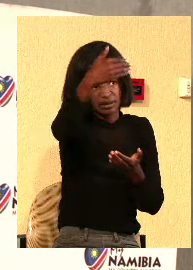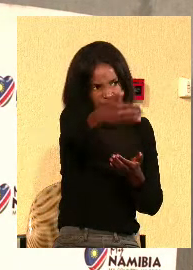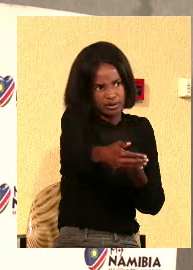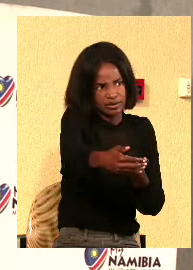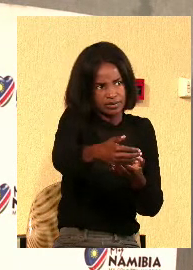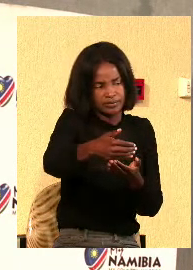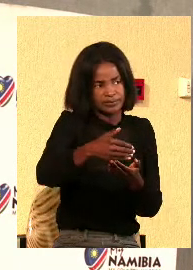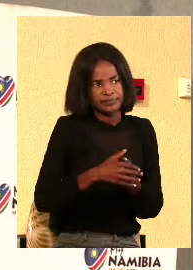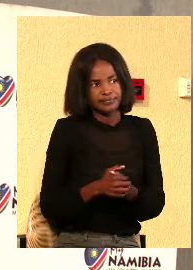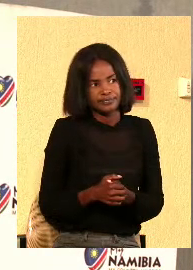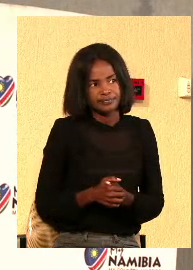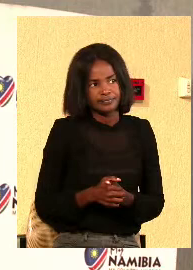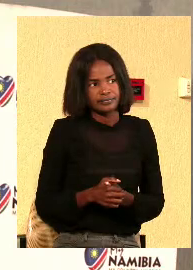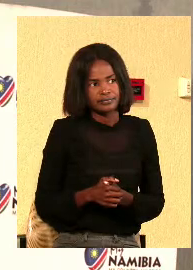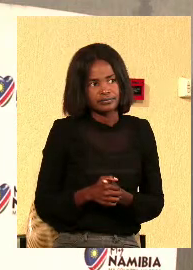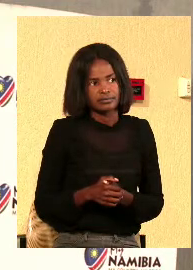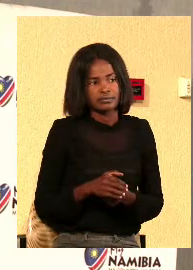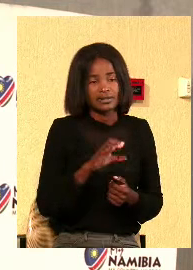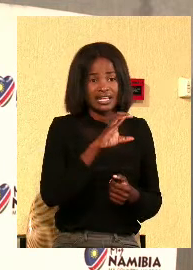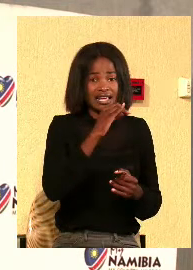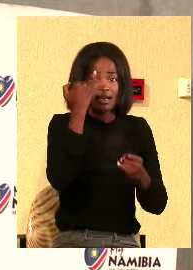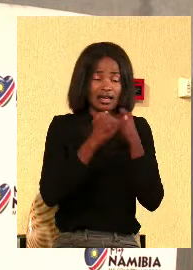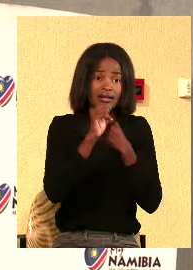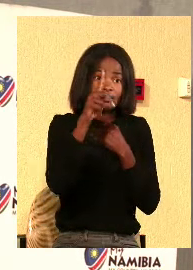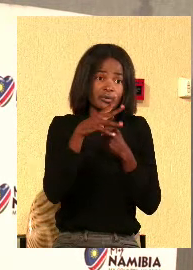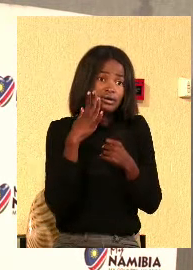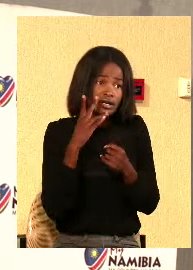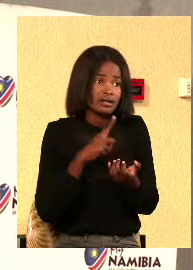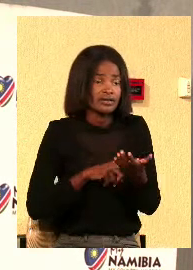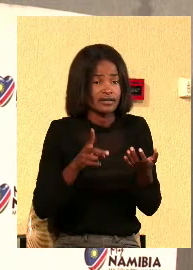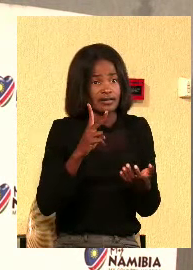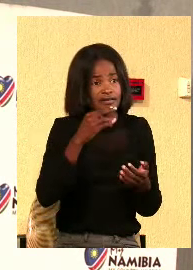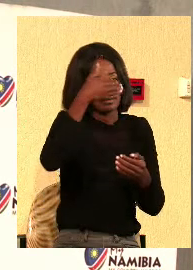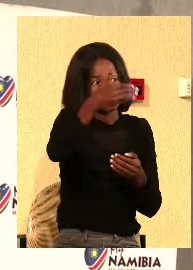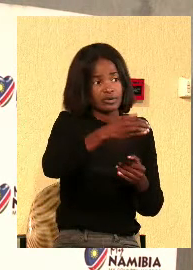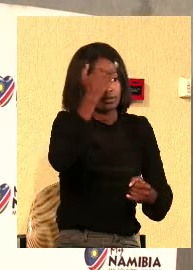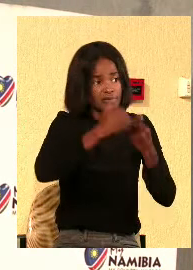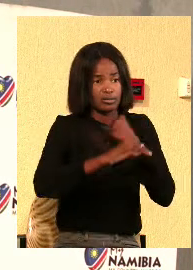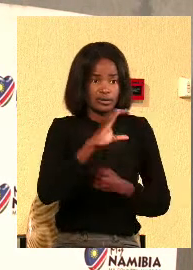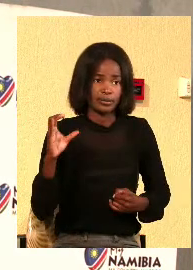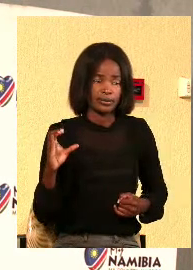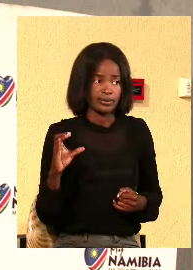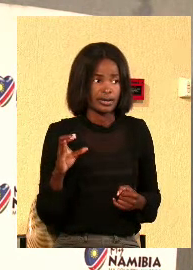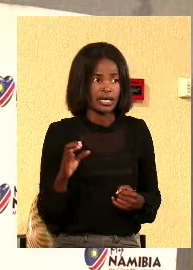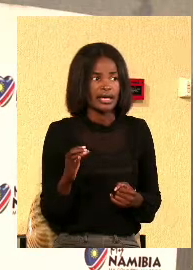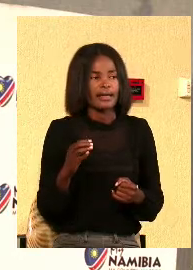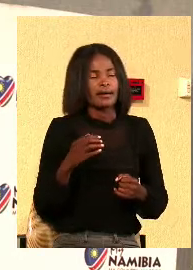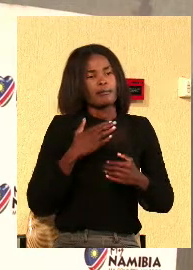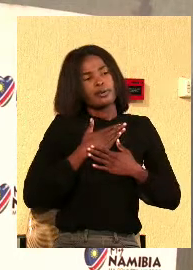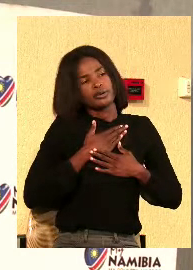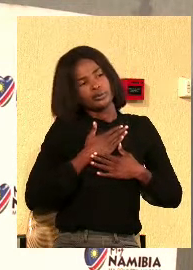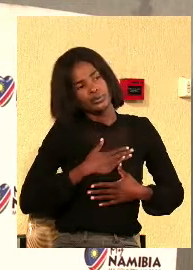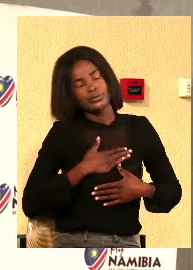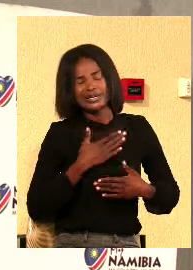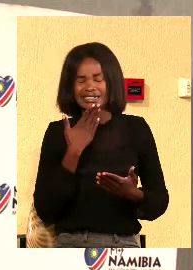if we say it's end of May. But what makes me happy is the fact that we have that capacity now